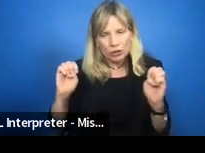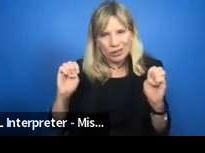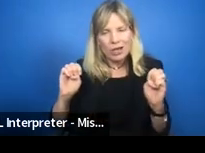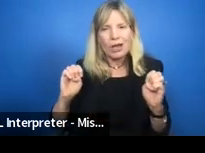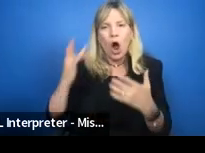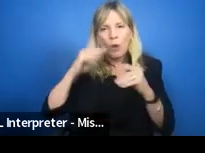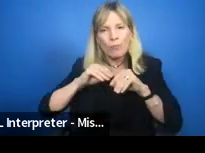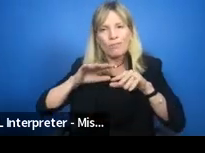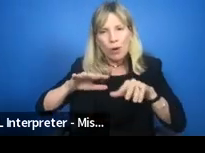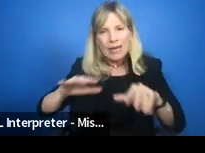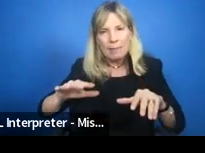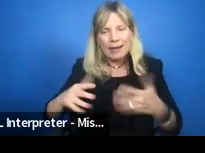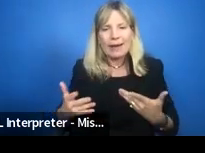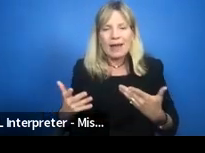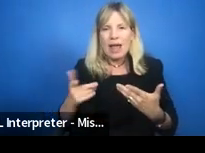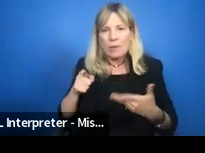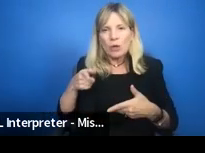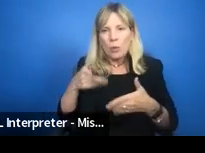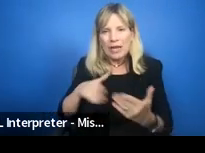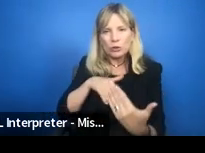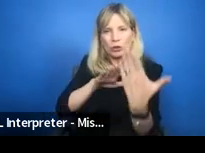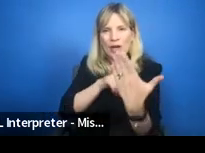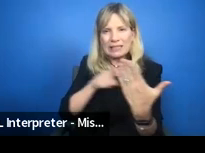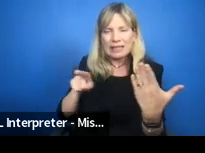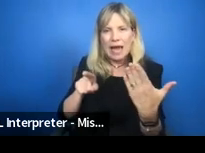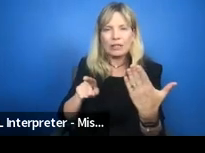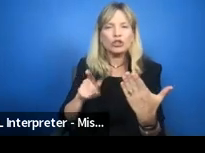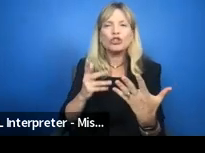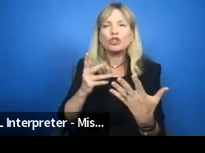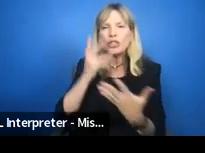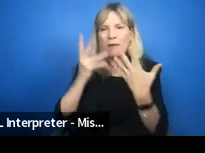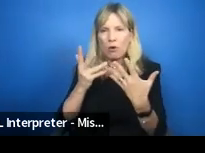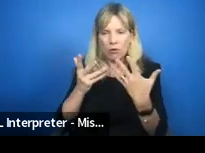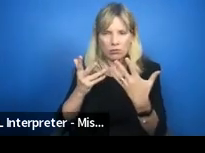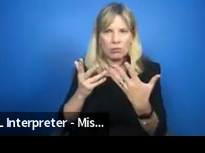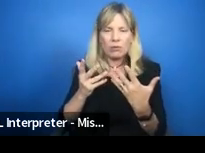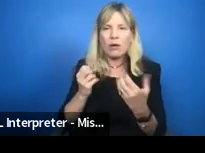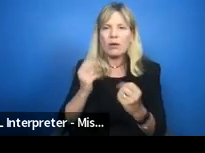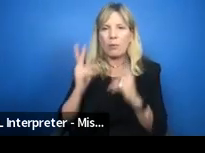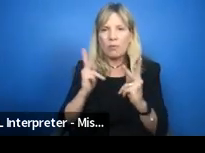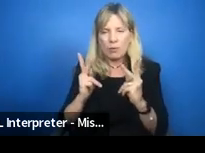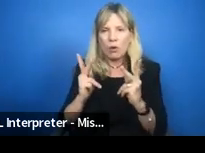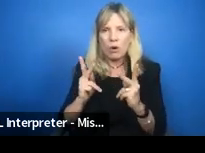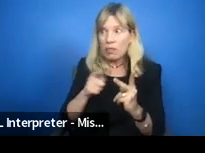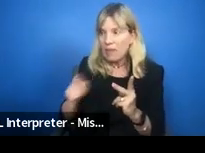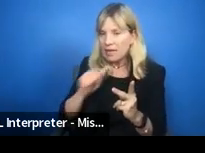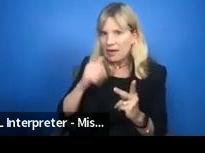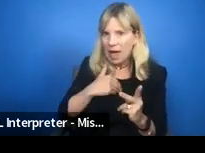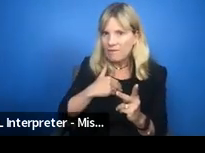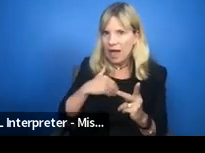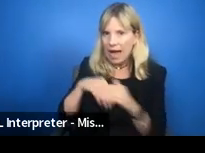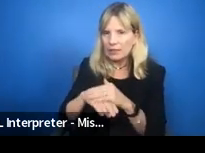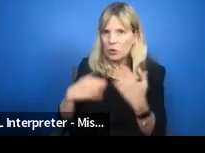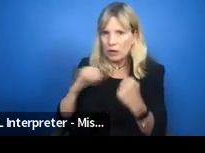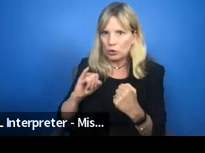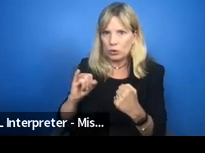was a way to address the shameful number of people we have in this country who do not have access to health insurance or